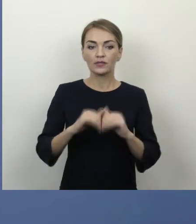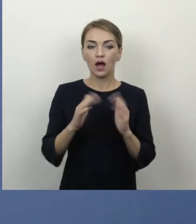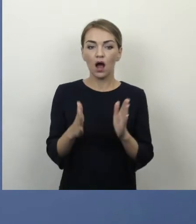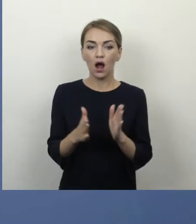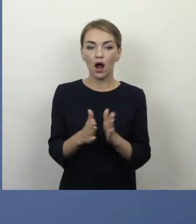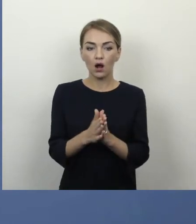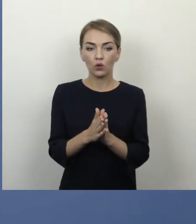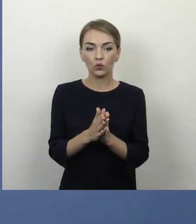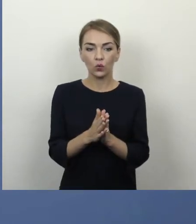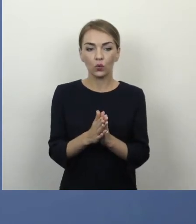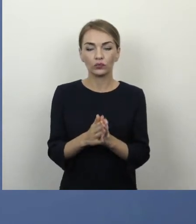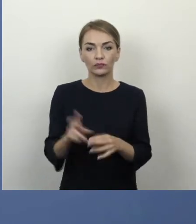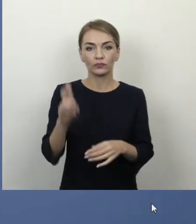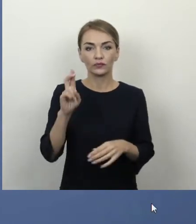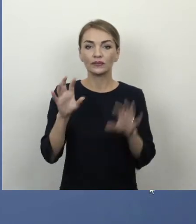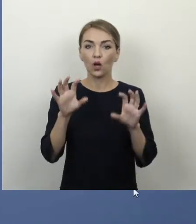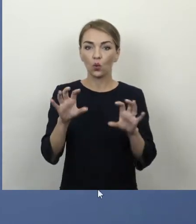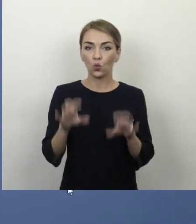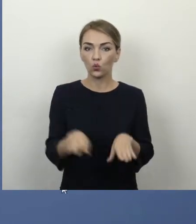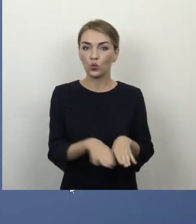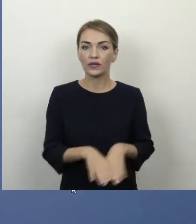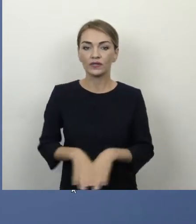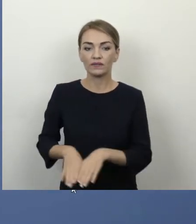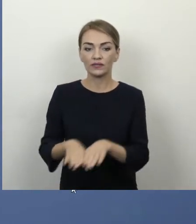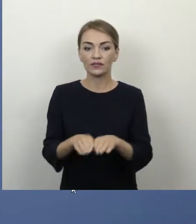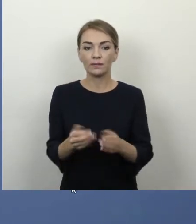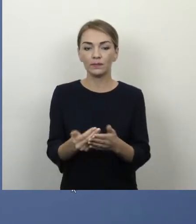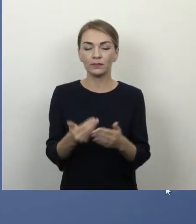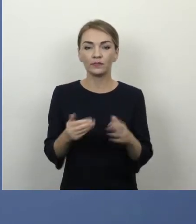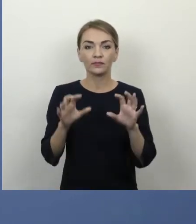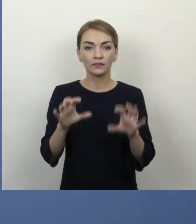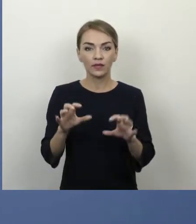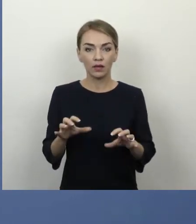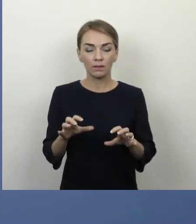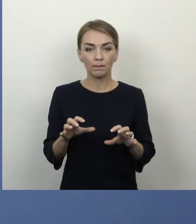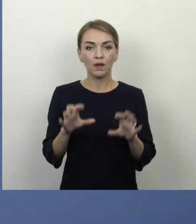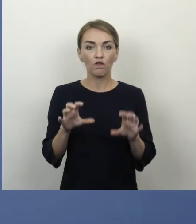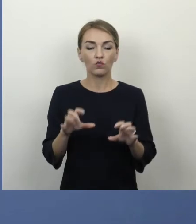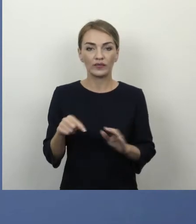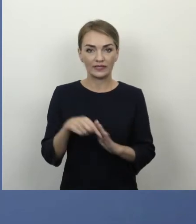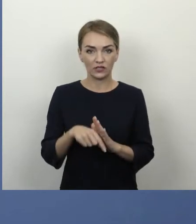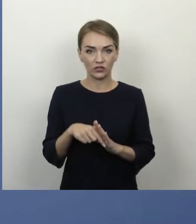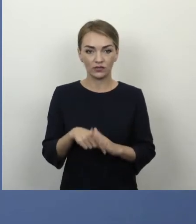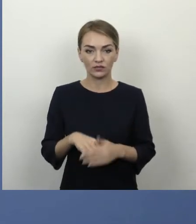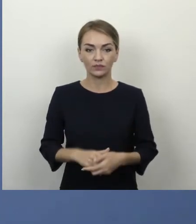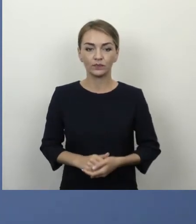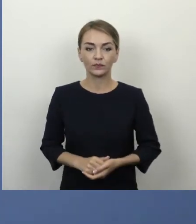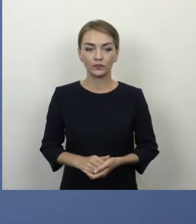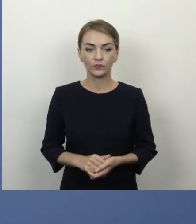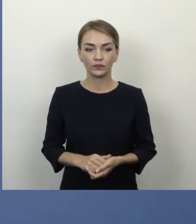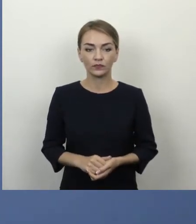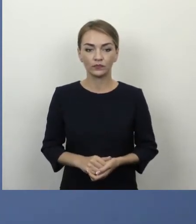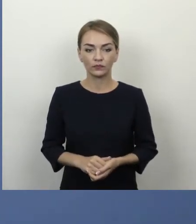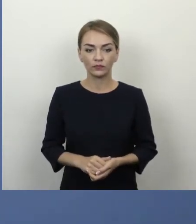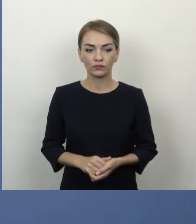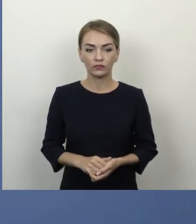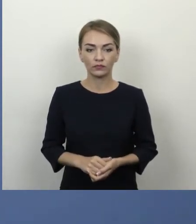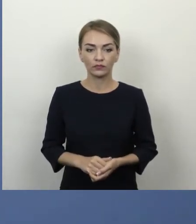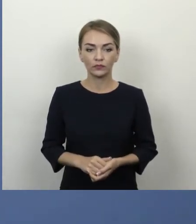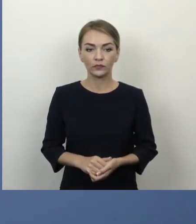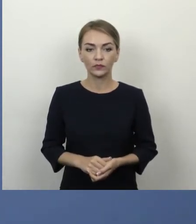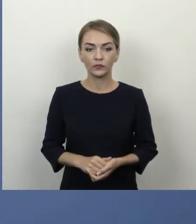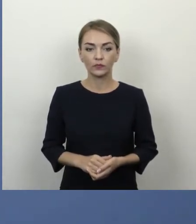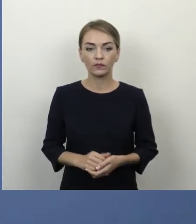the consistent application of the law ensures equality before the law and legal